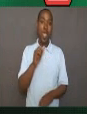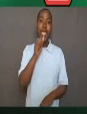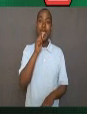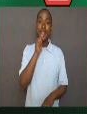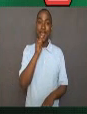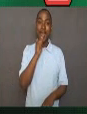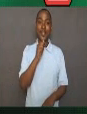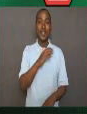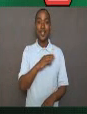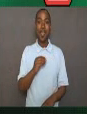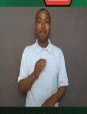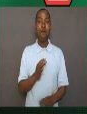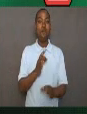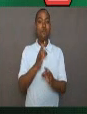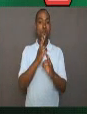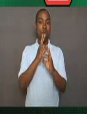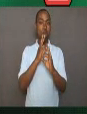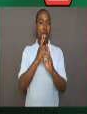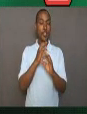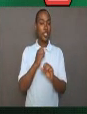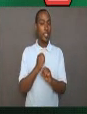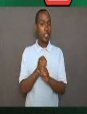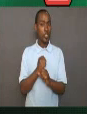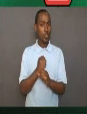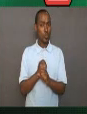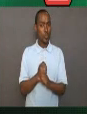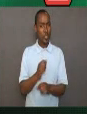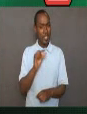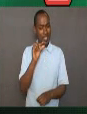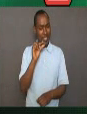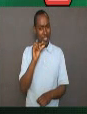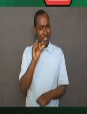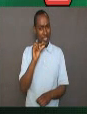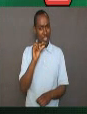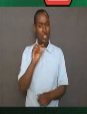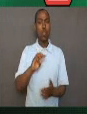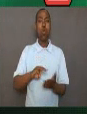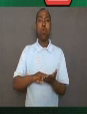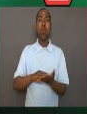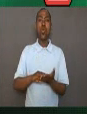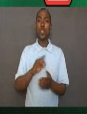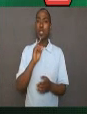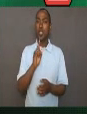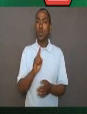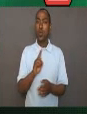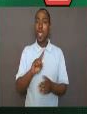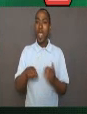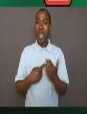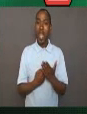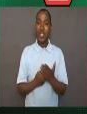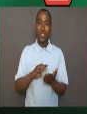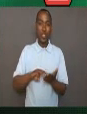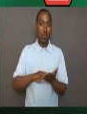and fats are made up of smaller molecules that are joined together